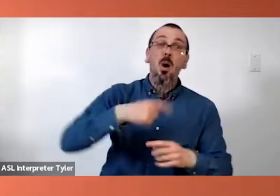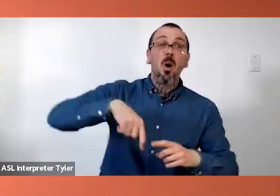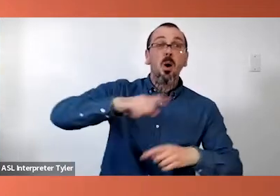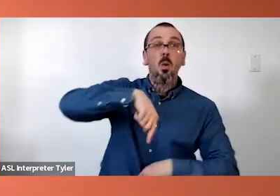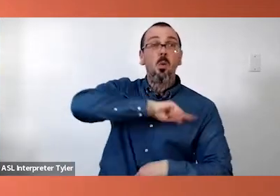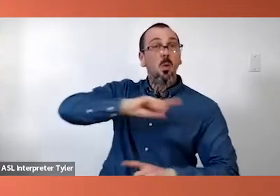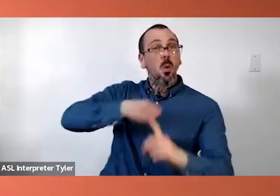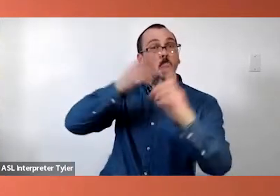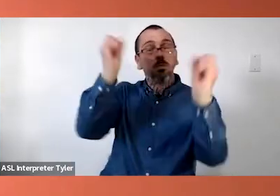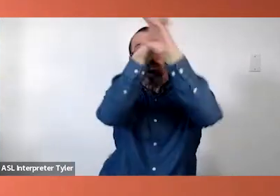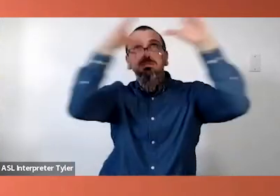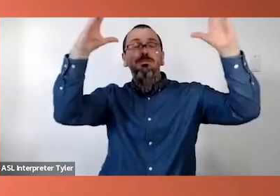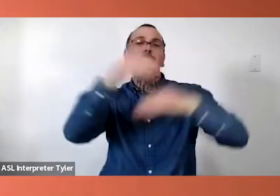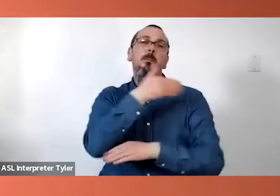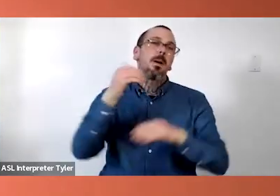Kirk.